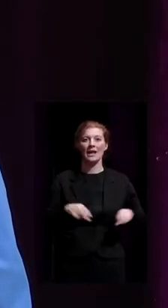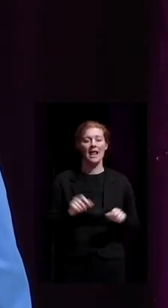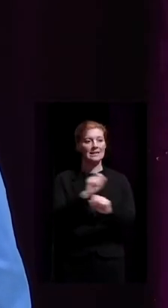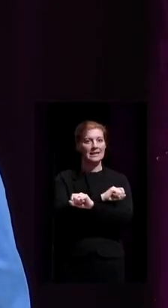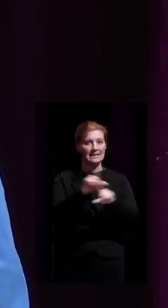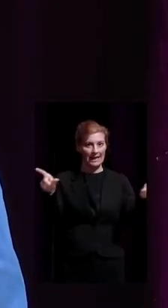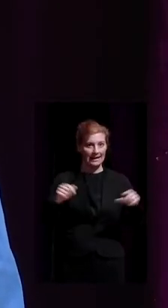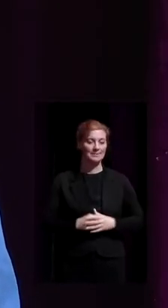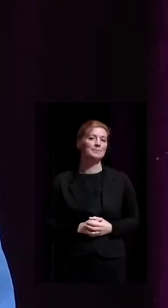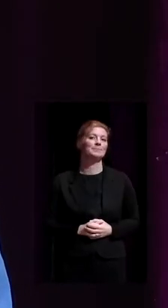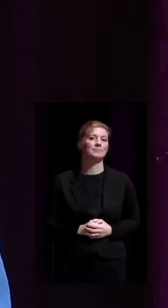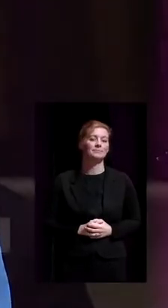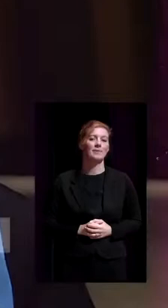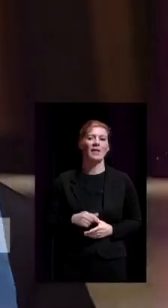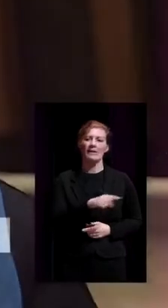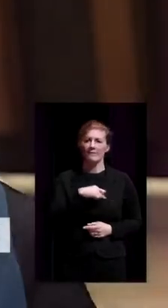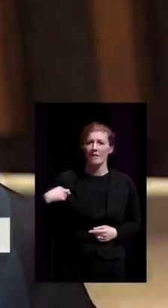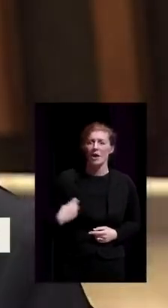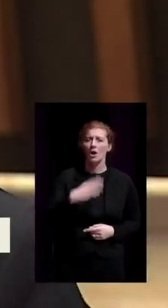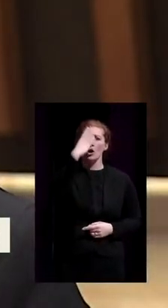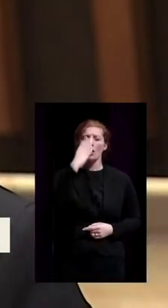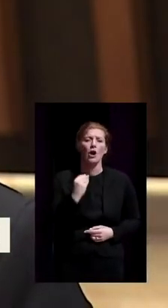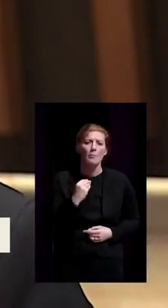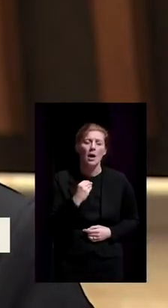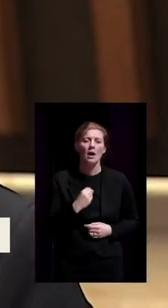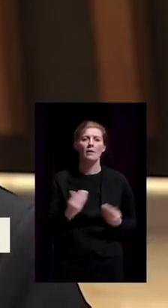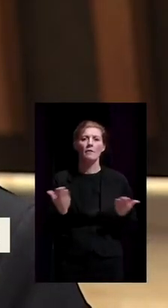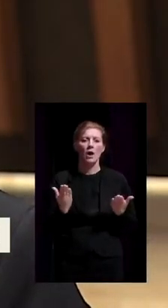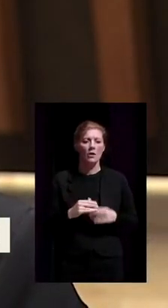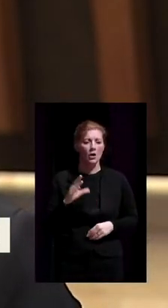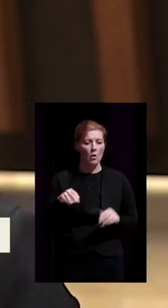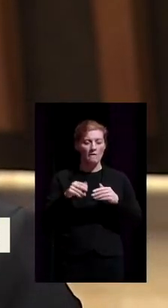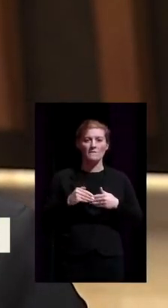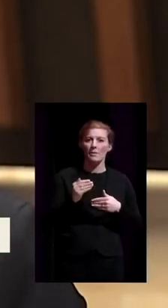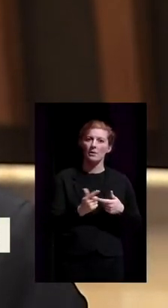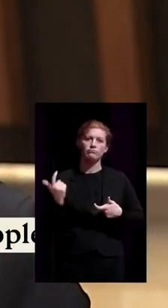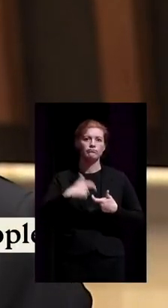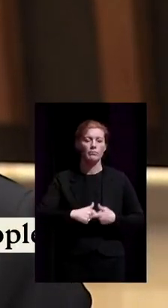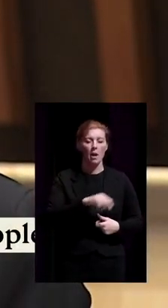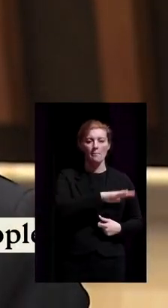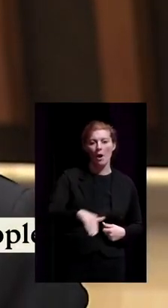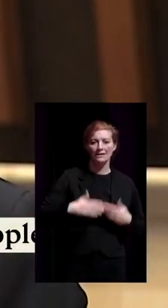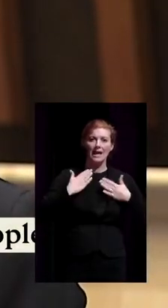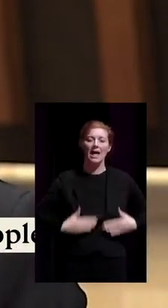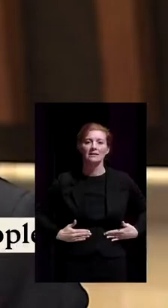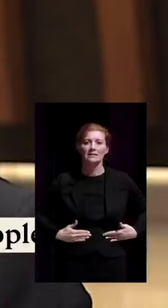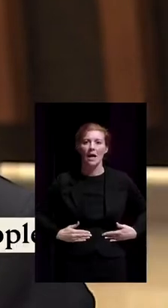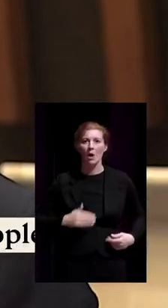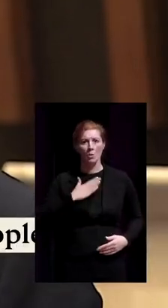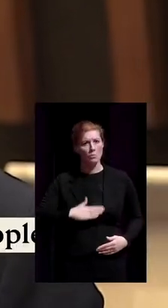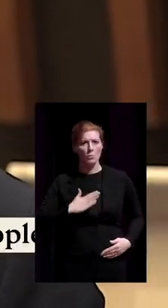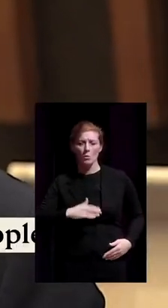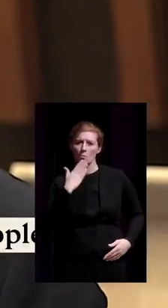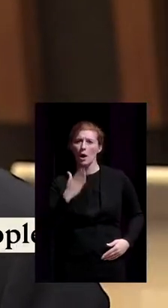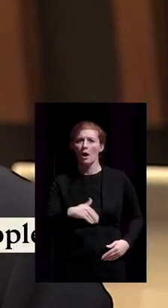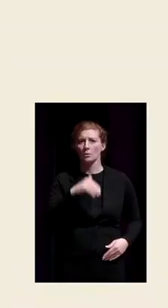lanseringen. We are forgetting that our futures depend upon the health and well-being of children